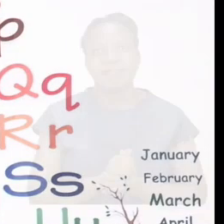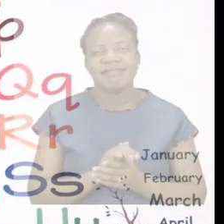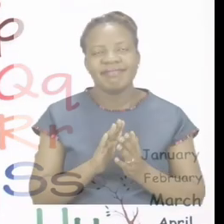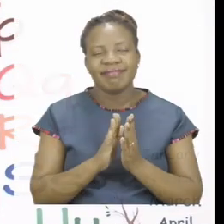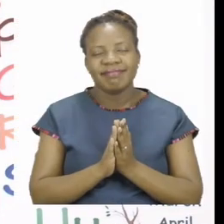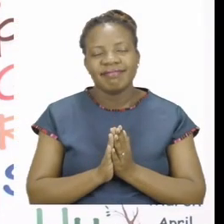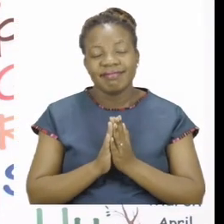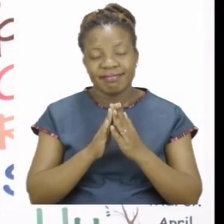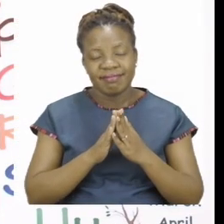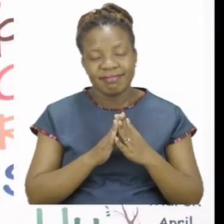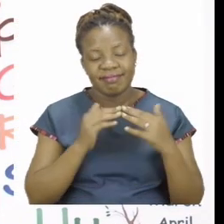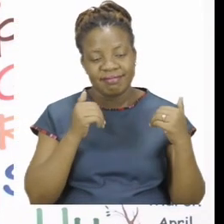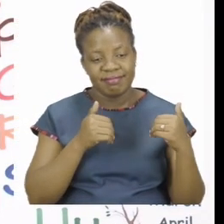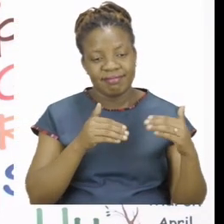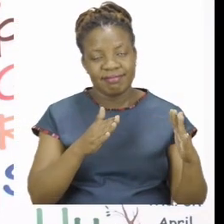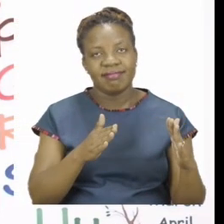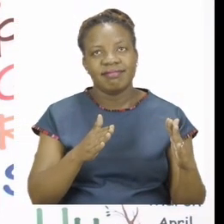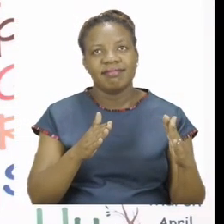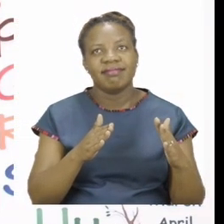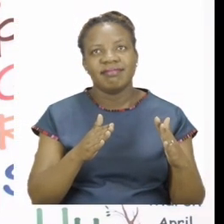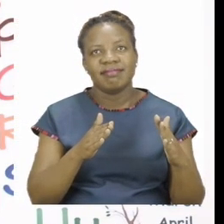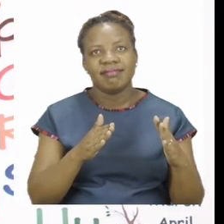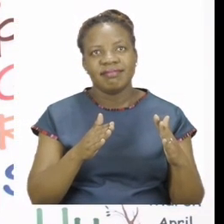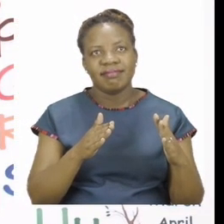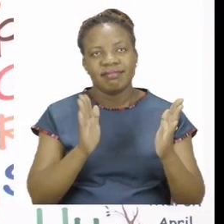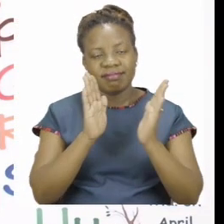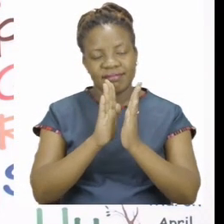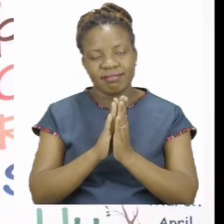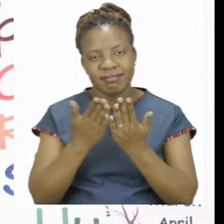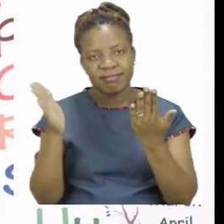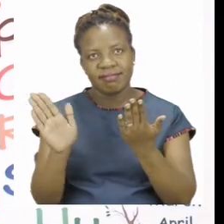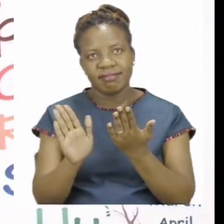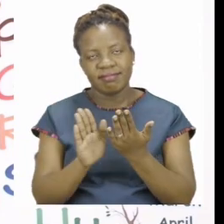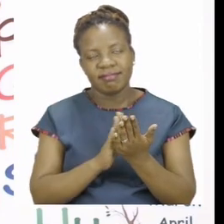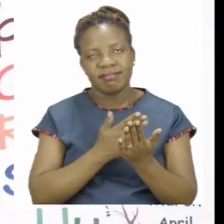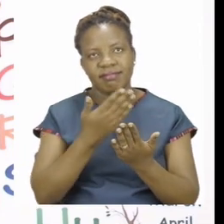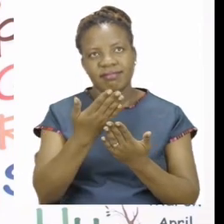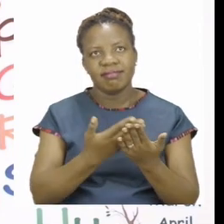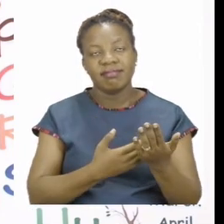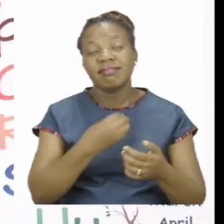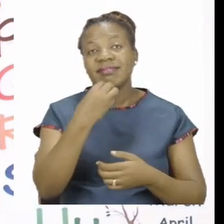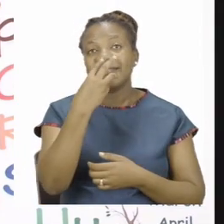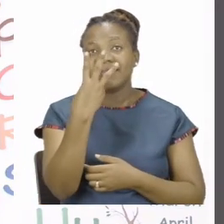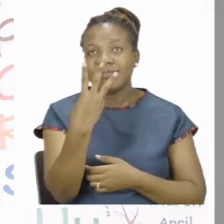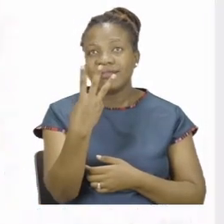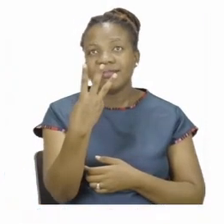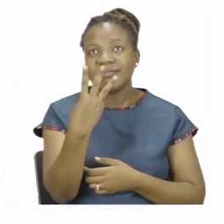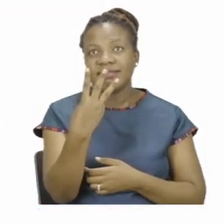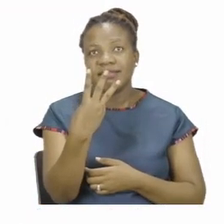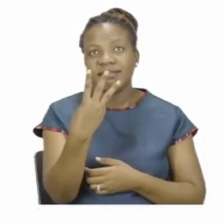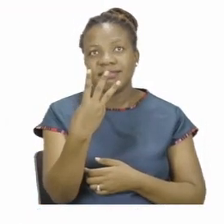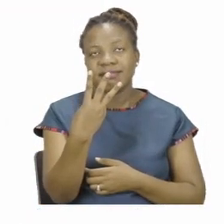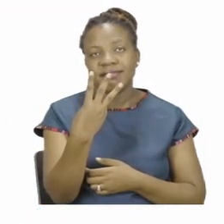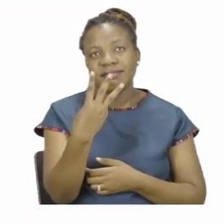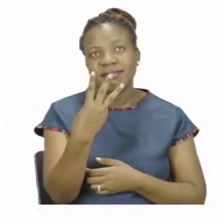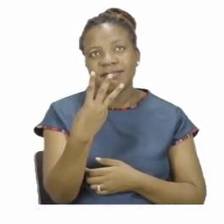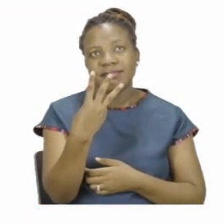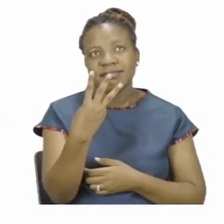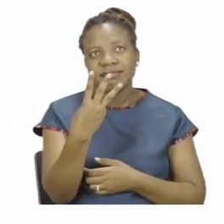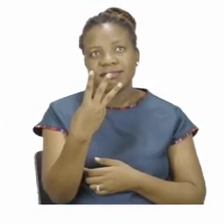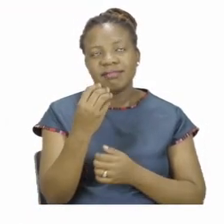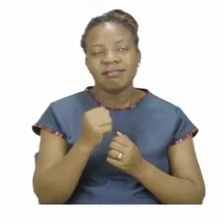To start our lesson today, boys and girls, let's all turn to page 3. On page 3, we are going to be doing